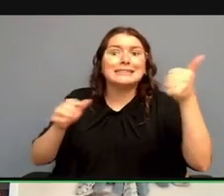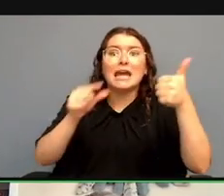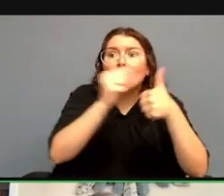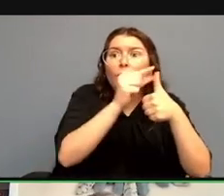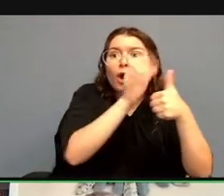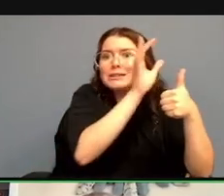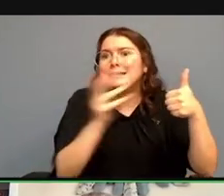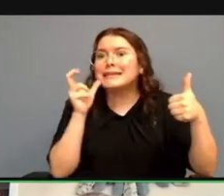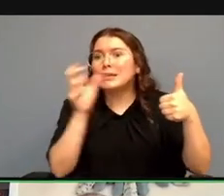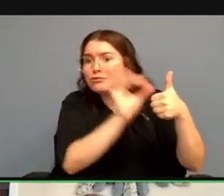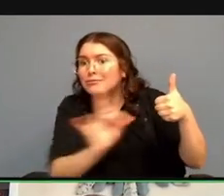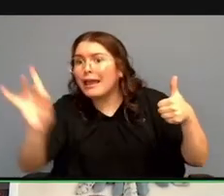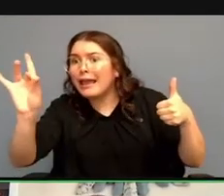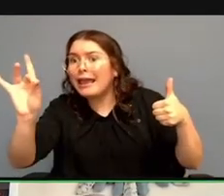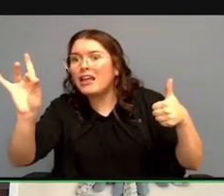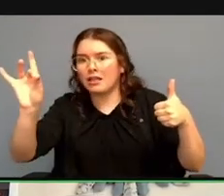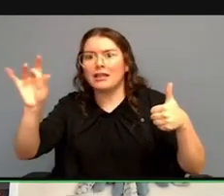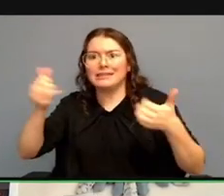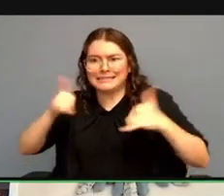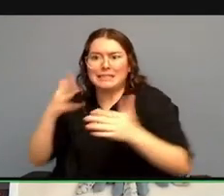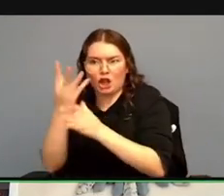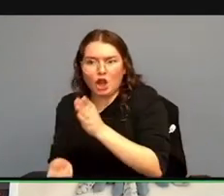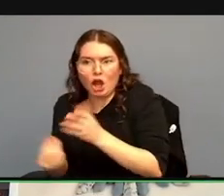is cumulative.